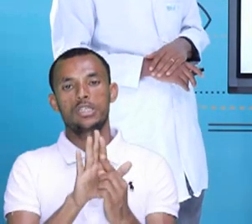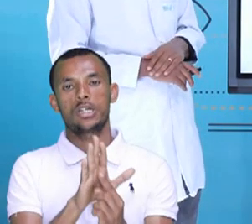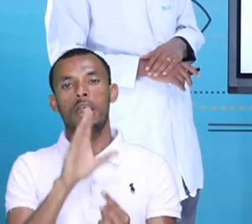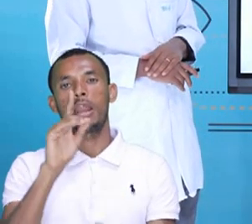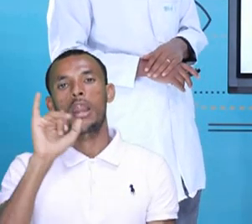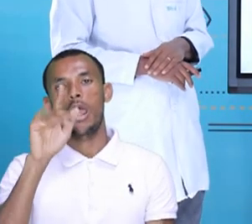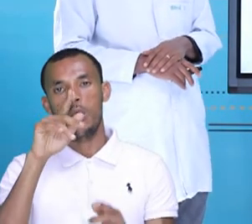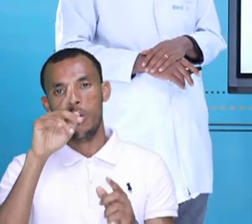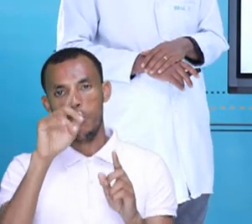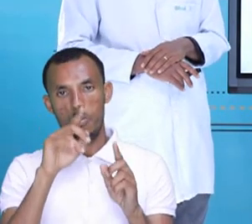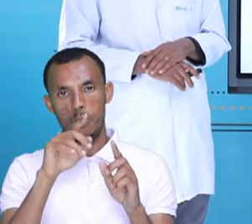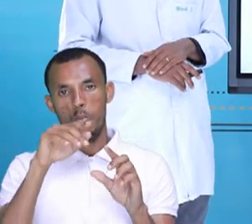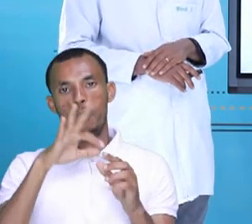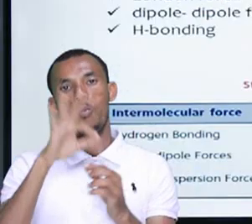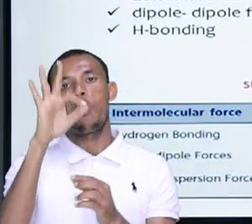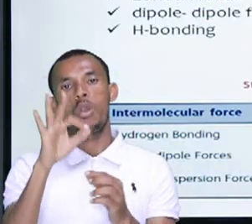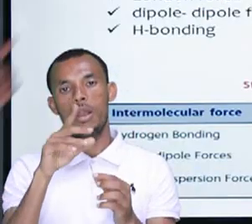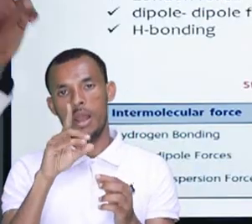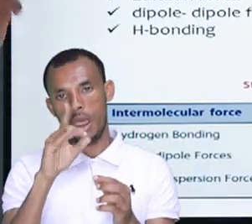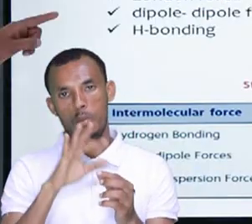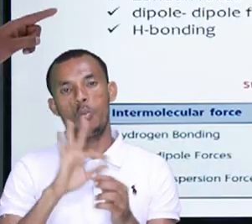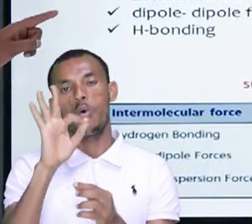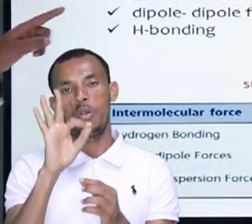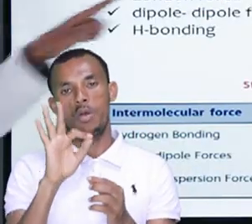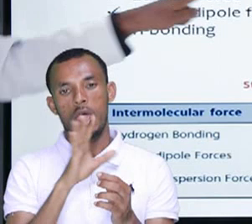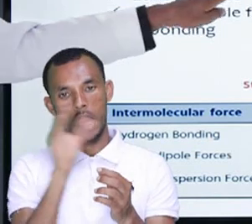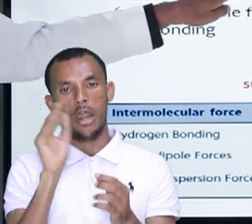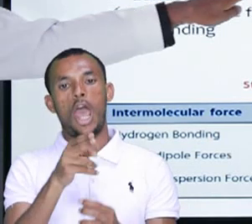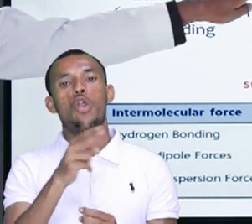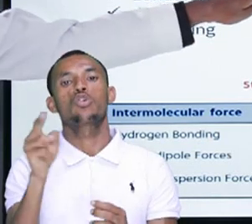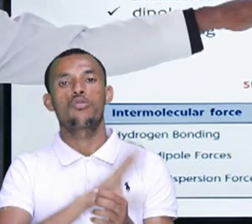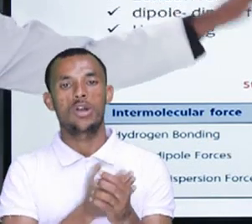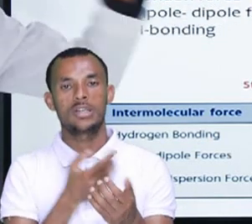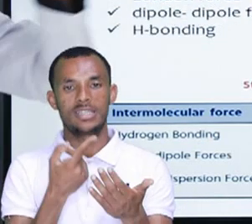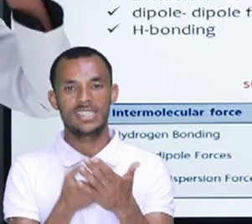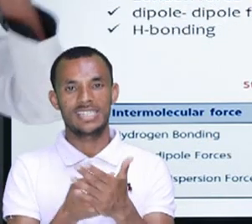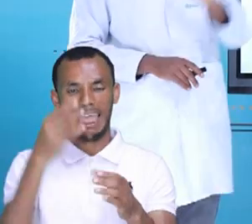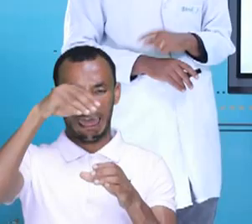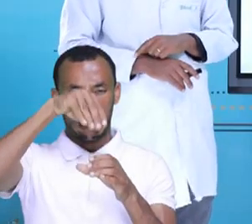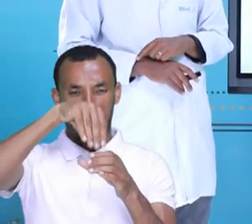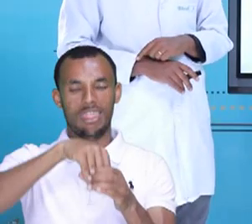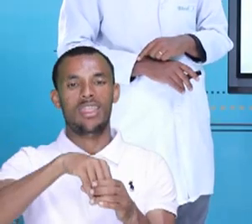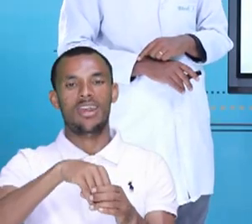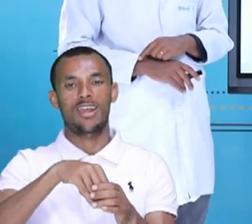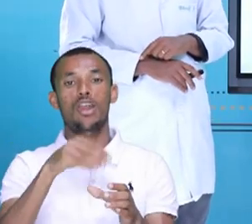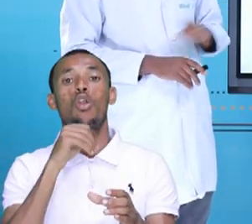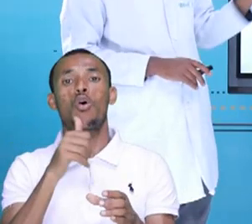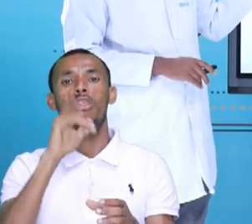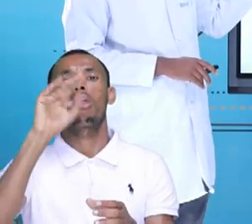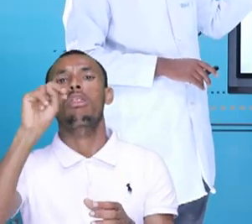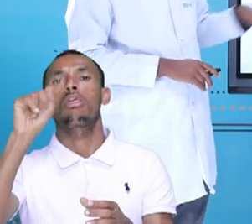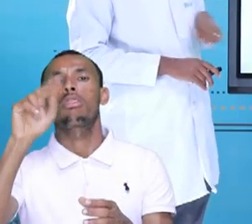dipole-dipole forces, and hydrogen bonding. This is a three in inter, not intra.